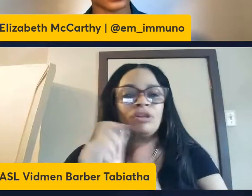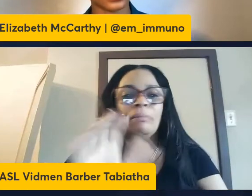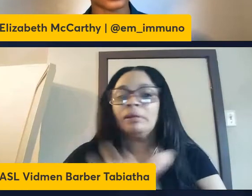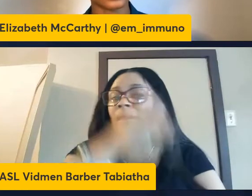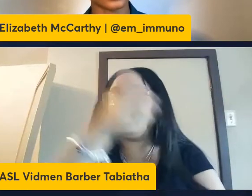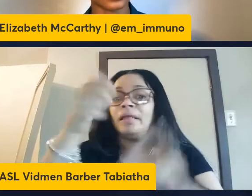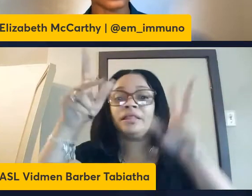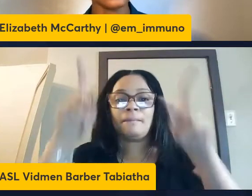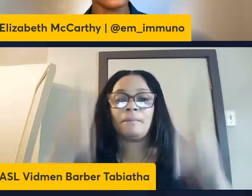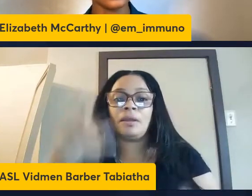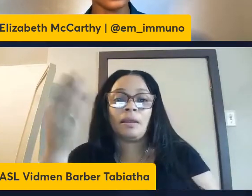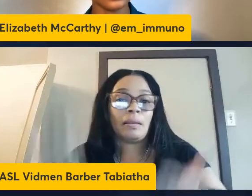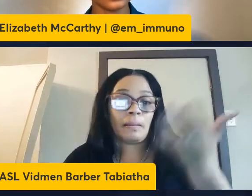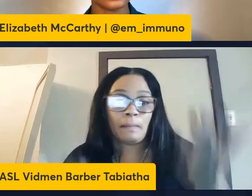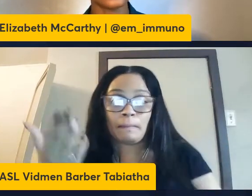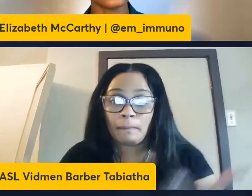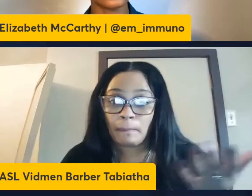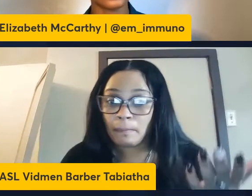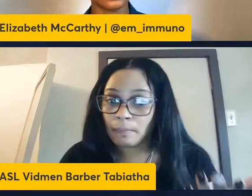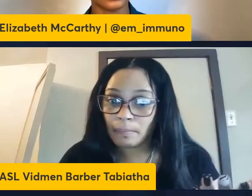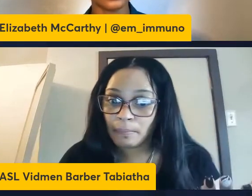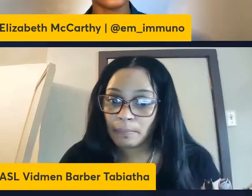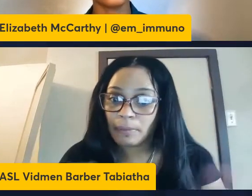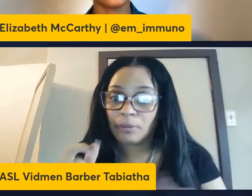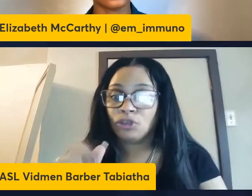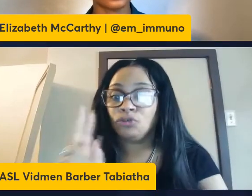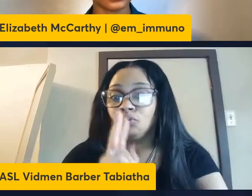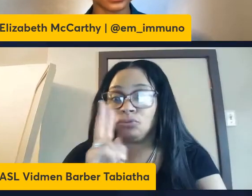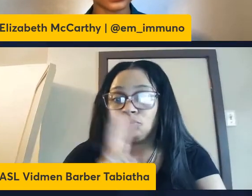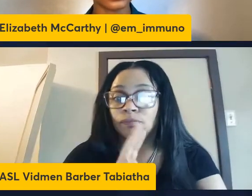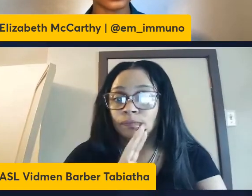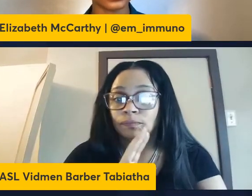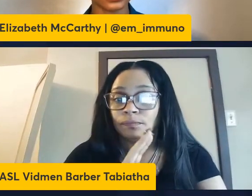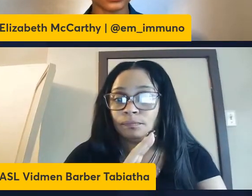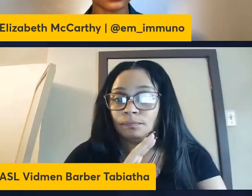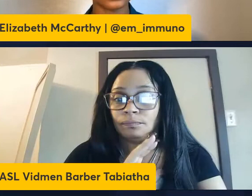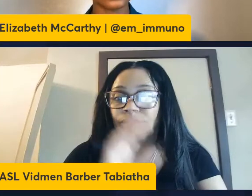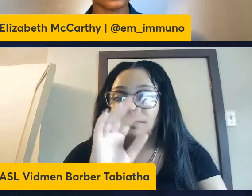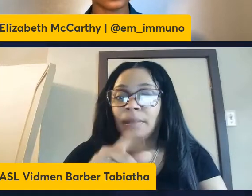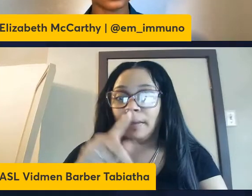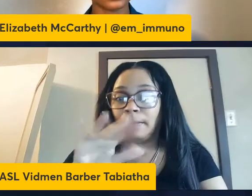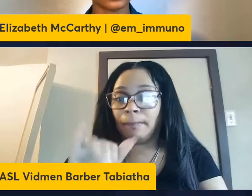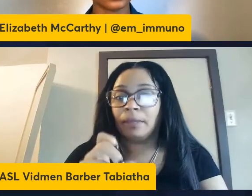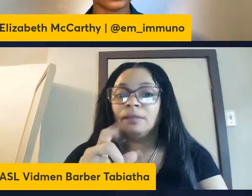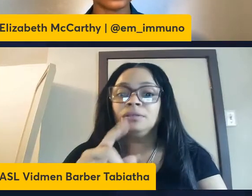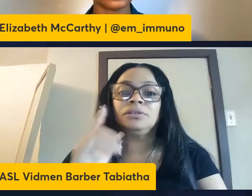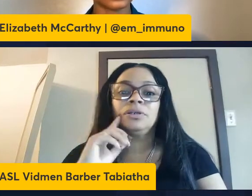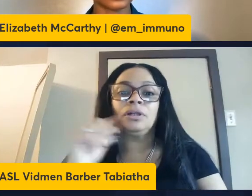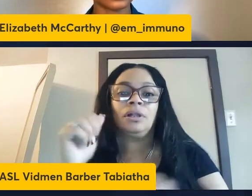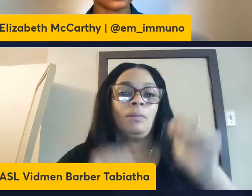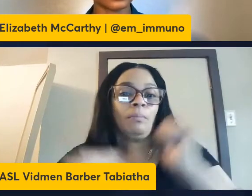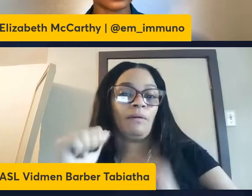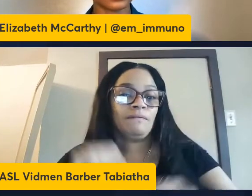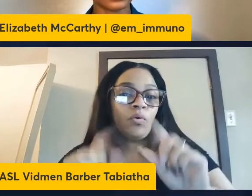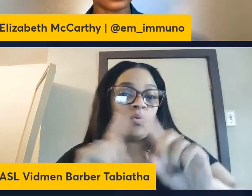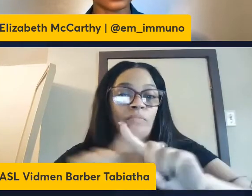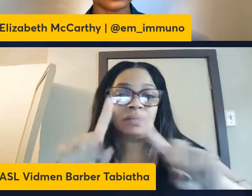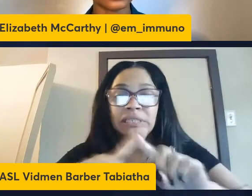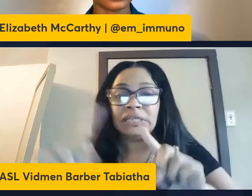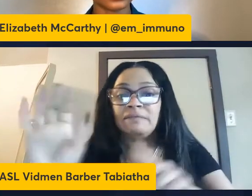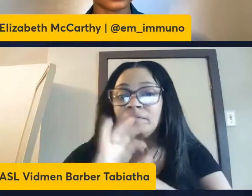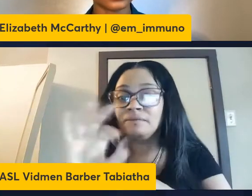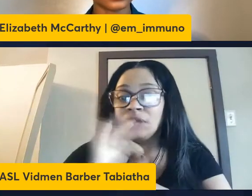and that made it available for you to use. And that package is going to perform a certain number of functions